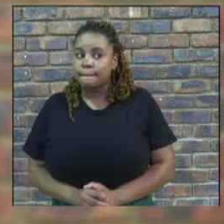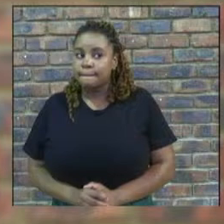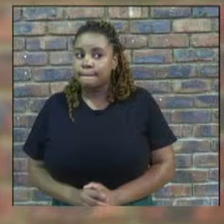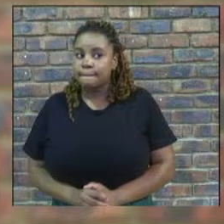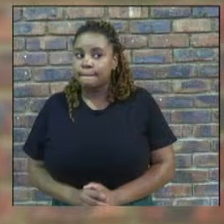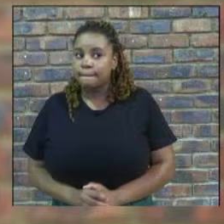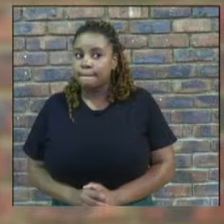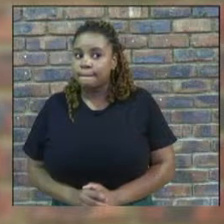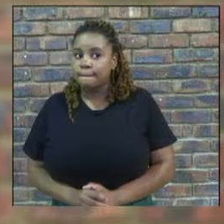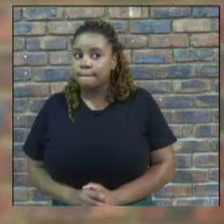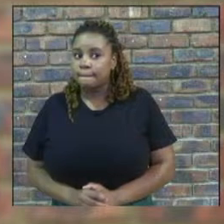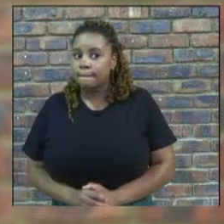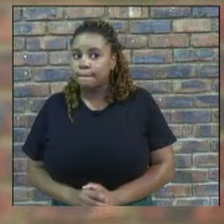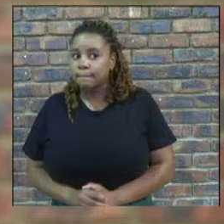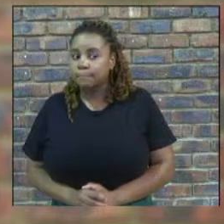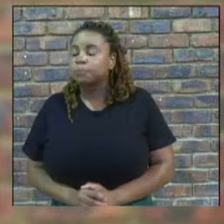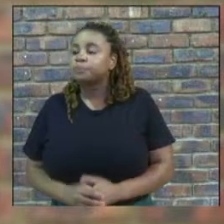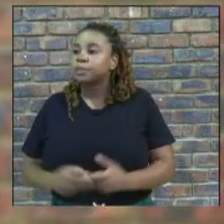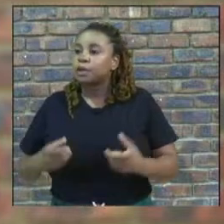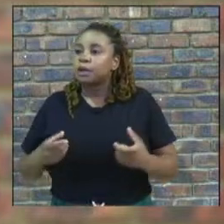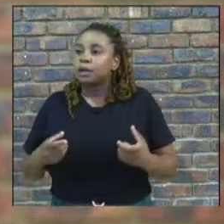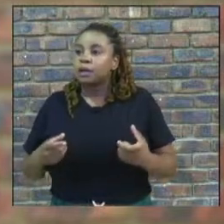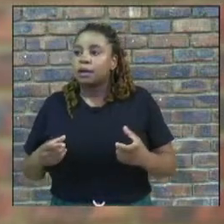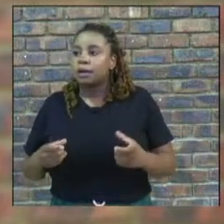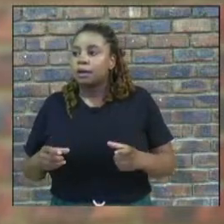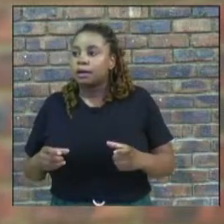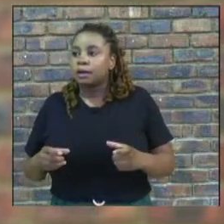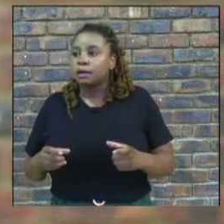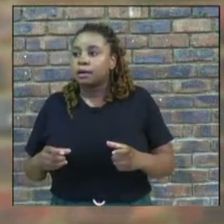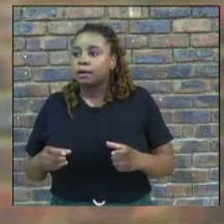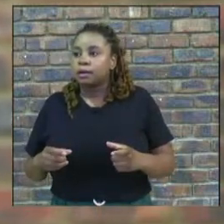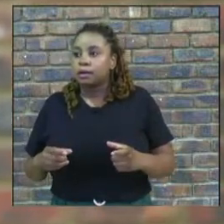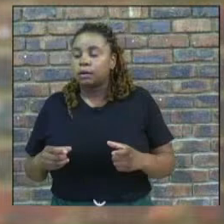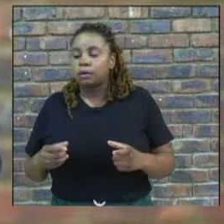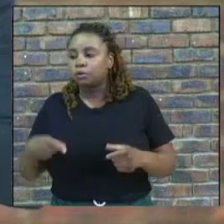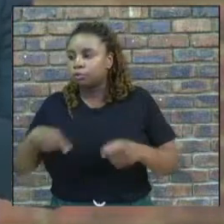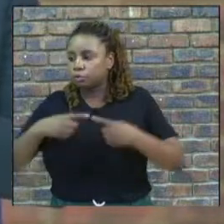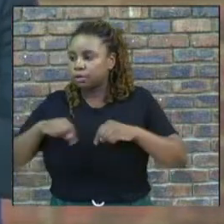Maybe just to get into the presentation. So Runa, as Gauteng government, we support the bill.